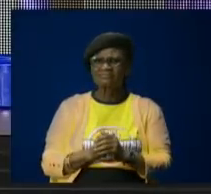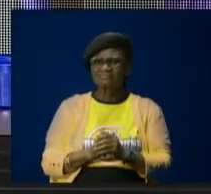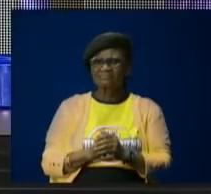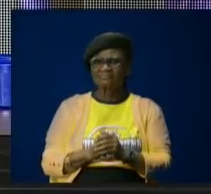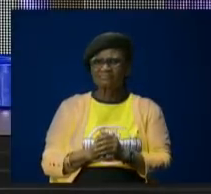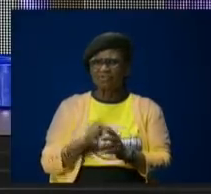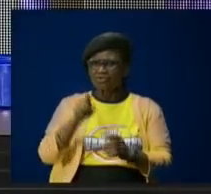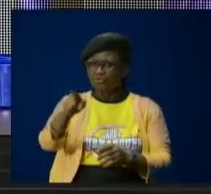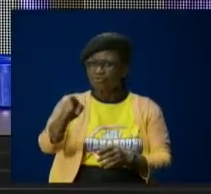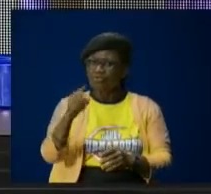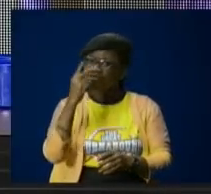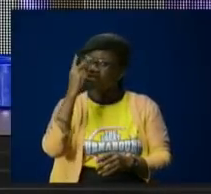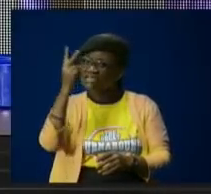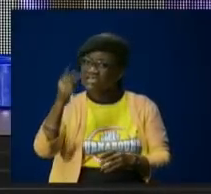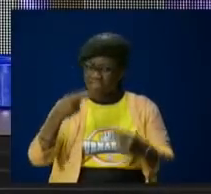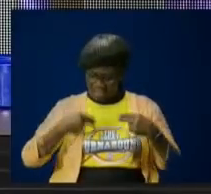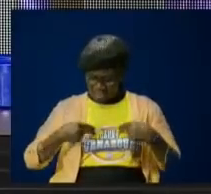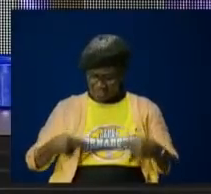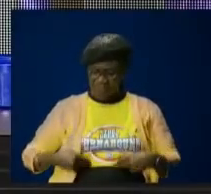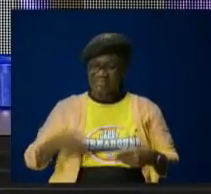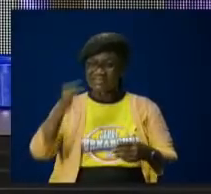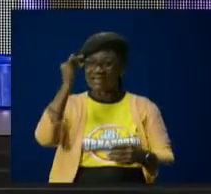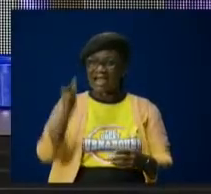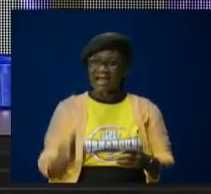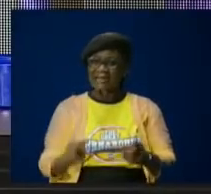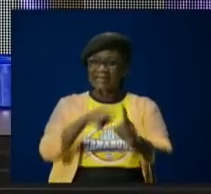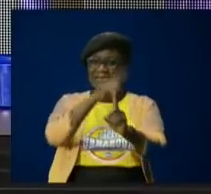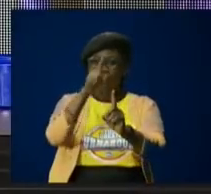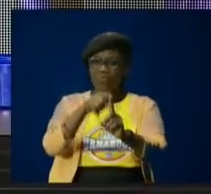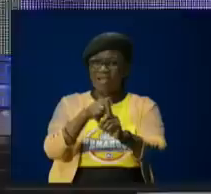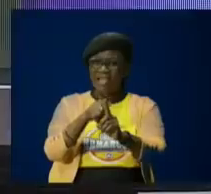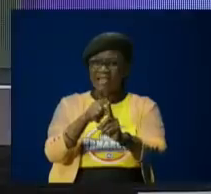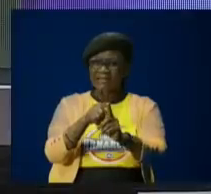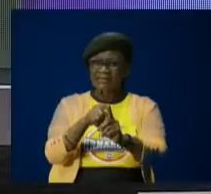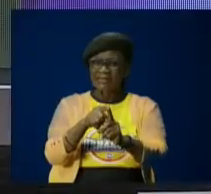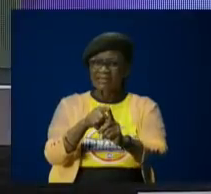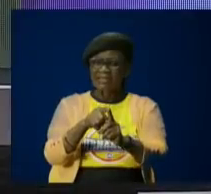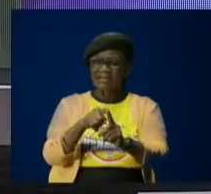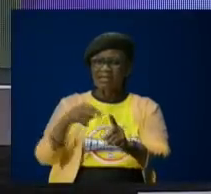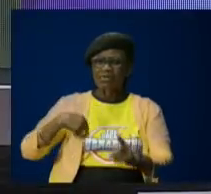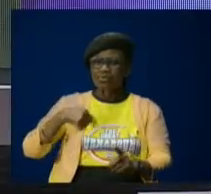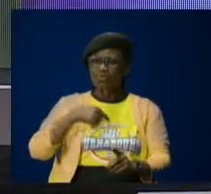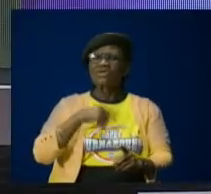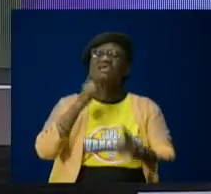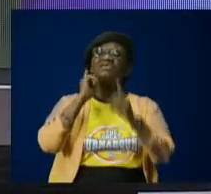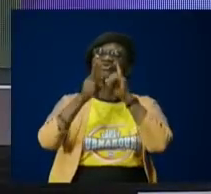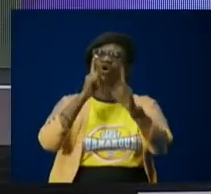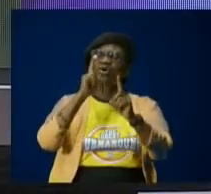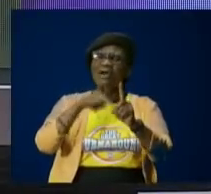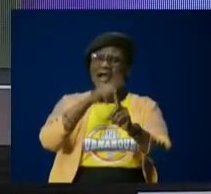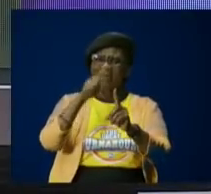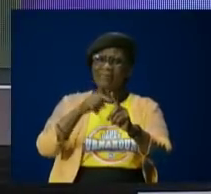You see, physically, when we talk about